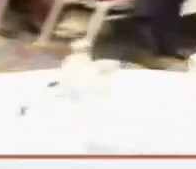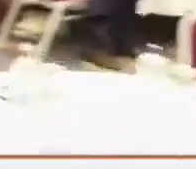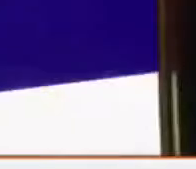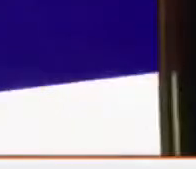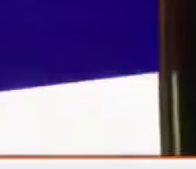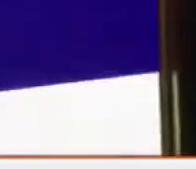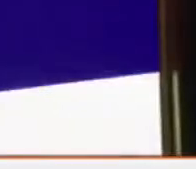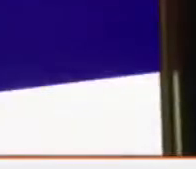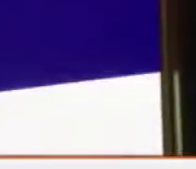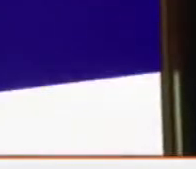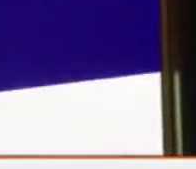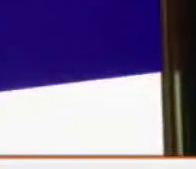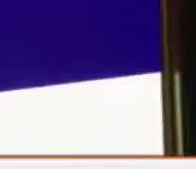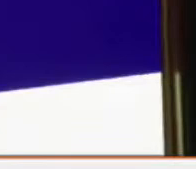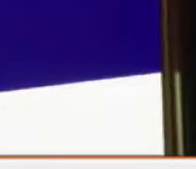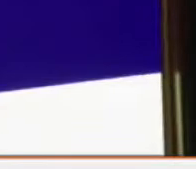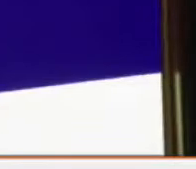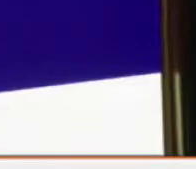Moja.